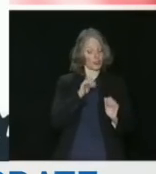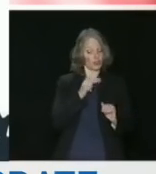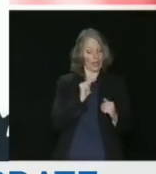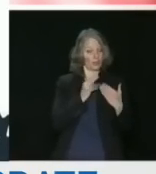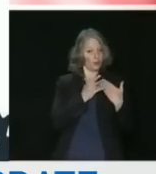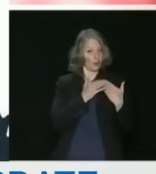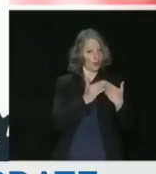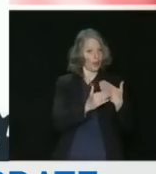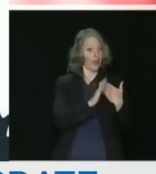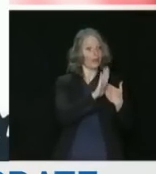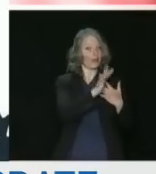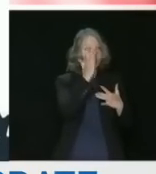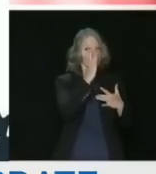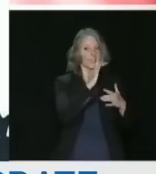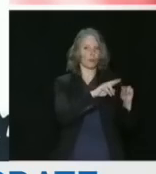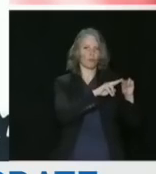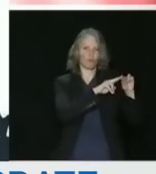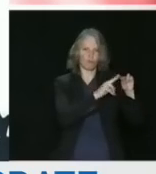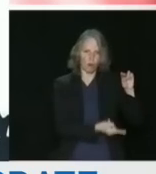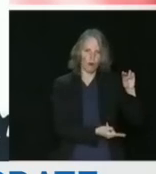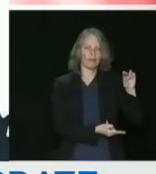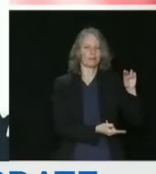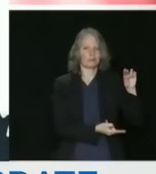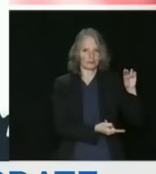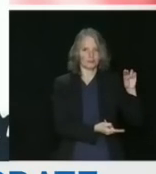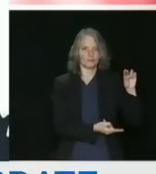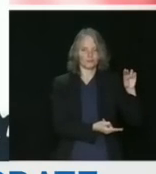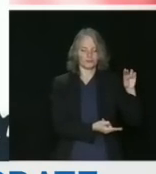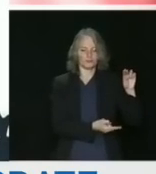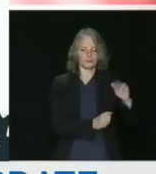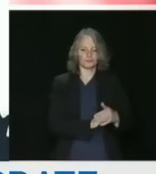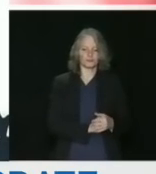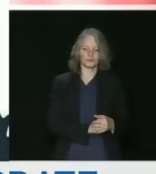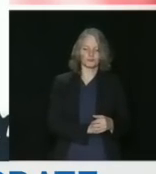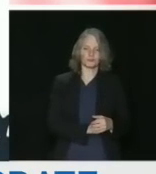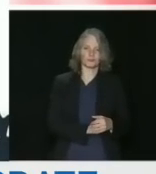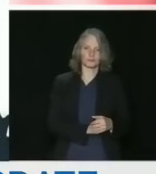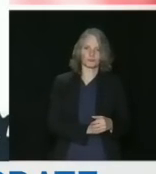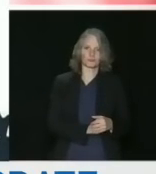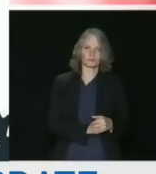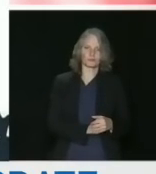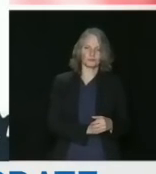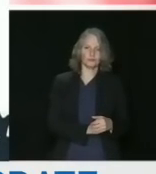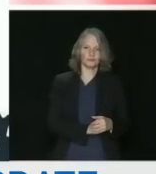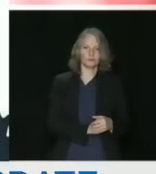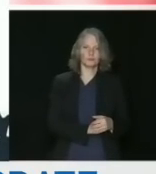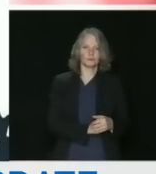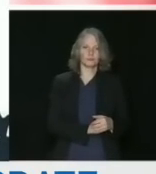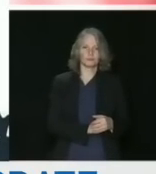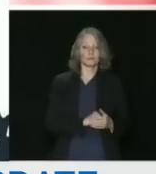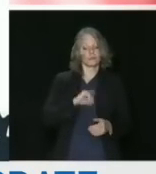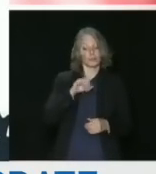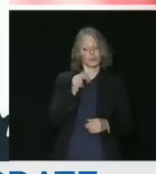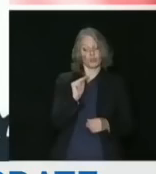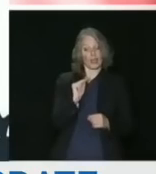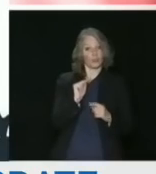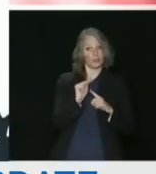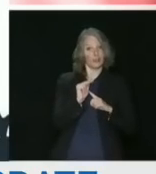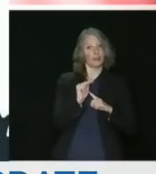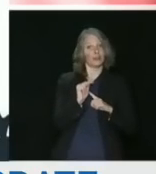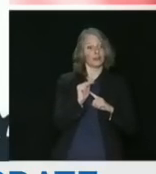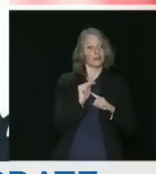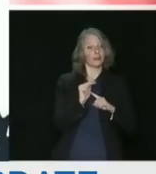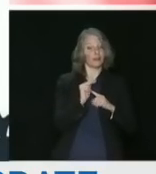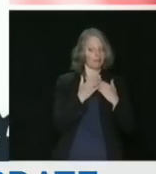chez ces reduced groupes rates of d'âge à infection risque in élevé. these Depuis le high-risk début age du mois de groups. janvier, Since early January,